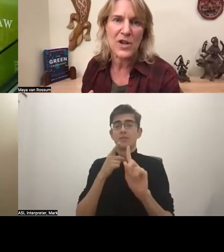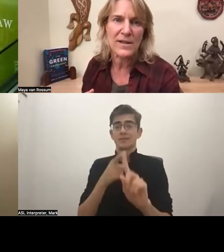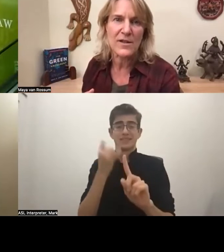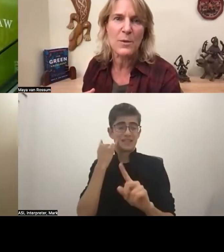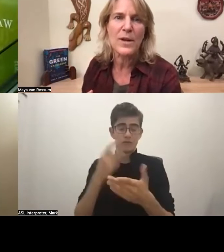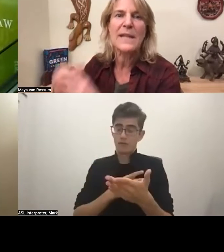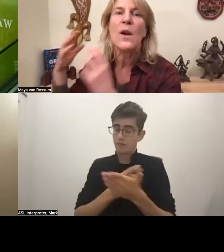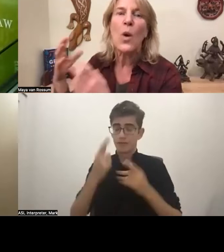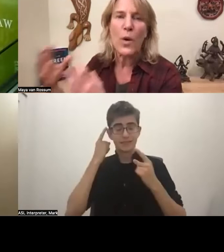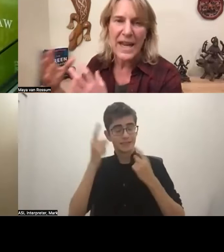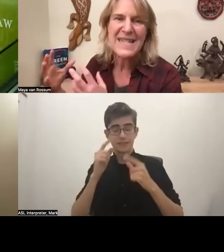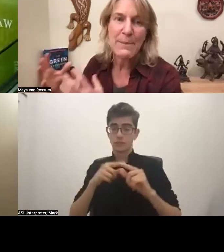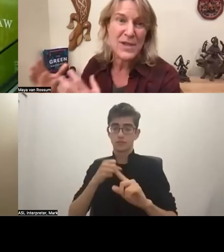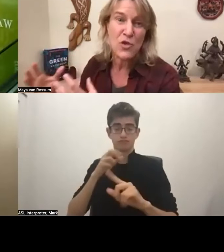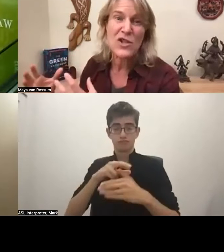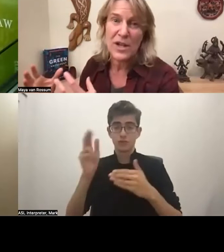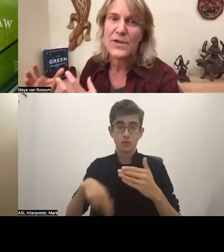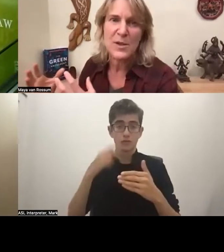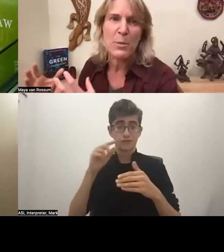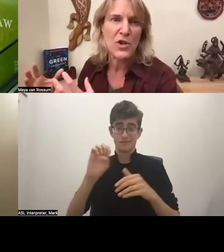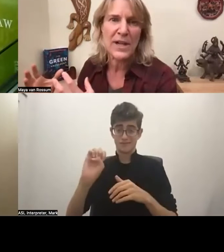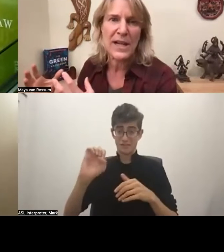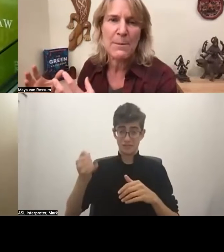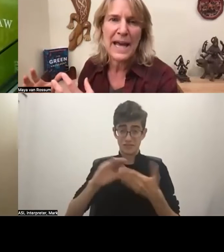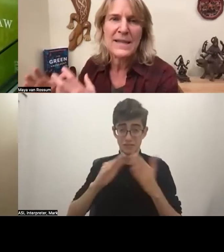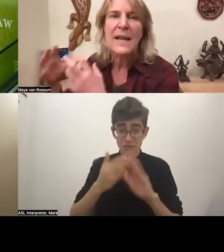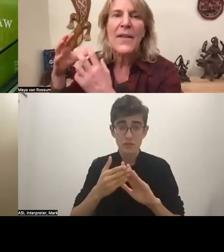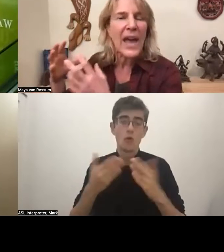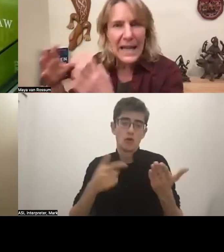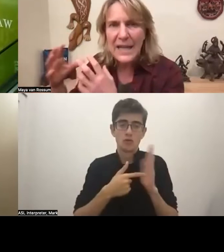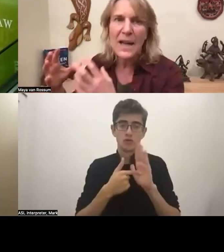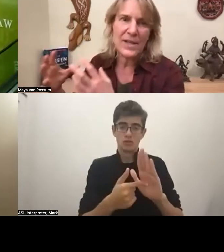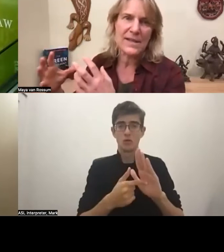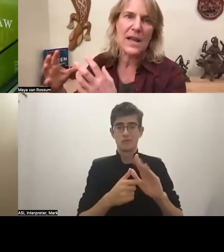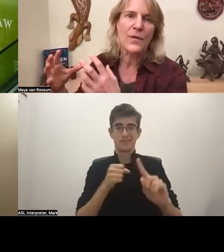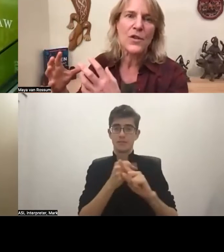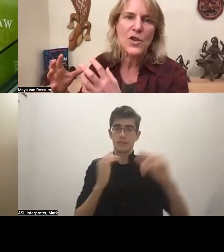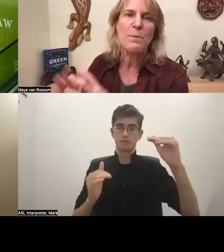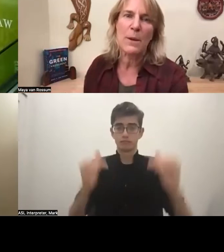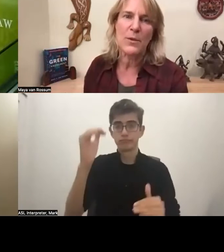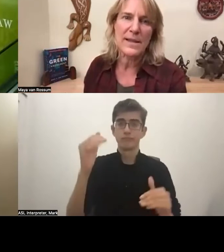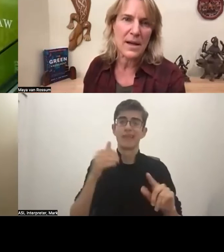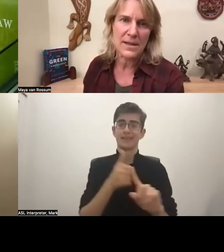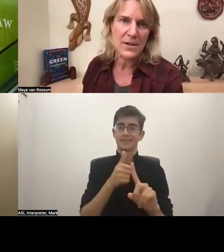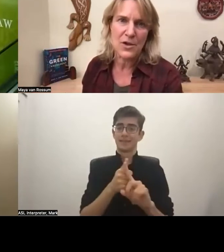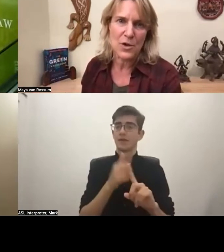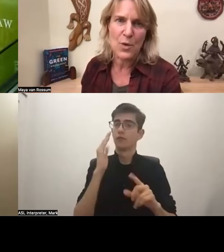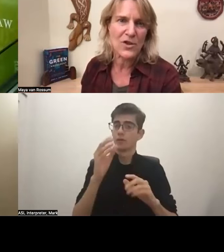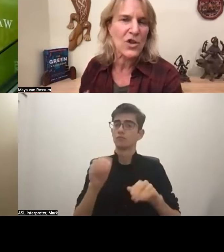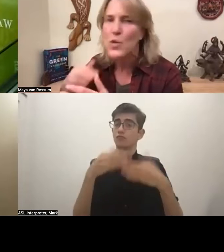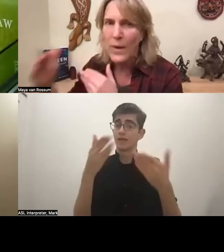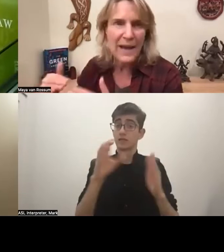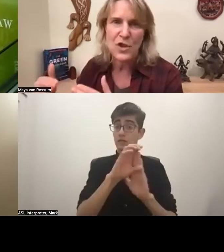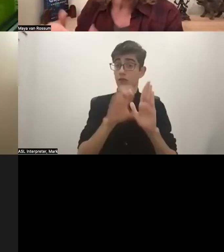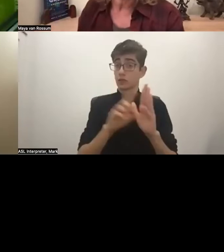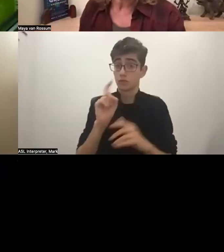environmental justice communities or that demonstration of disproportionate impact that in and of itself should be able to raise a constitutional question.